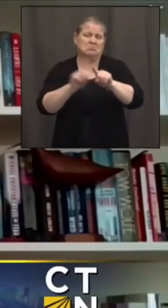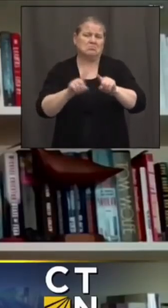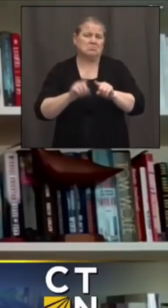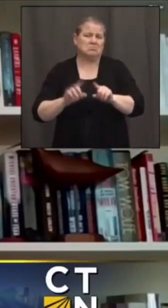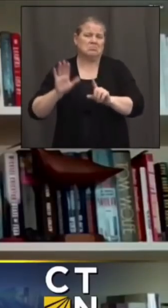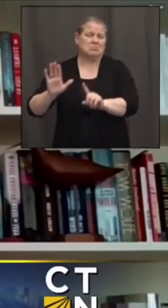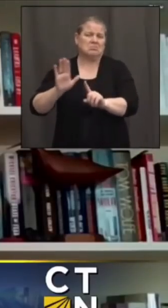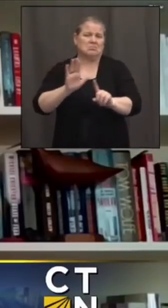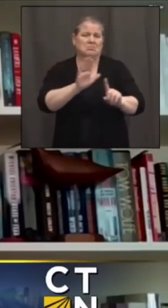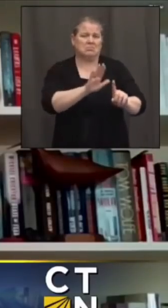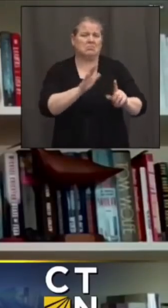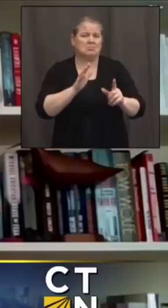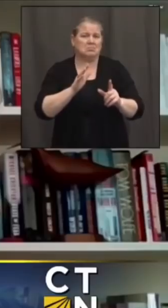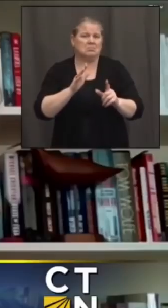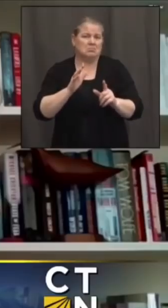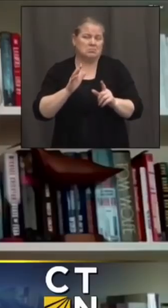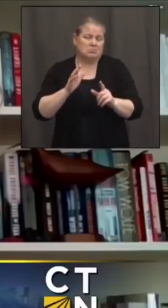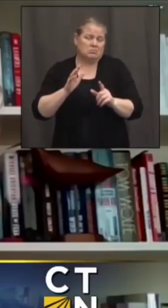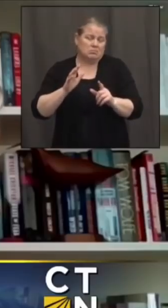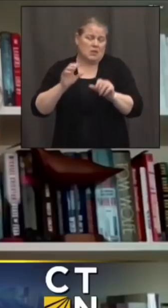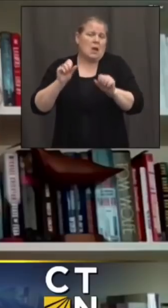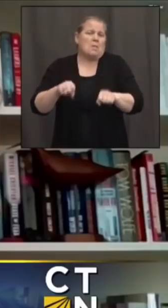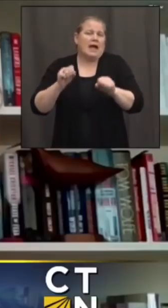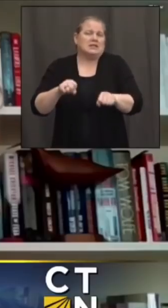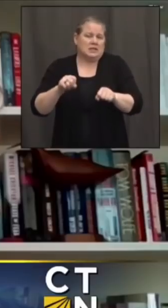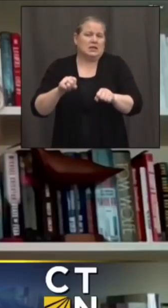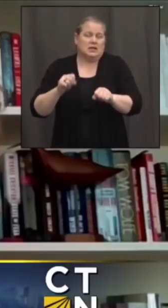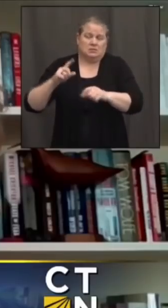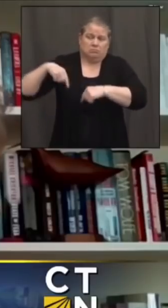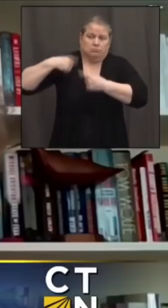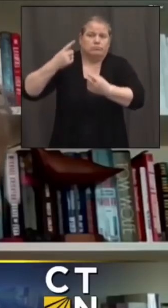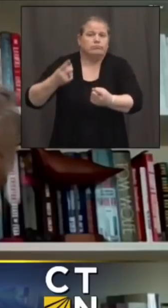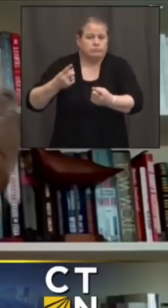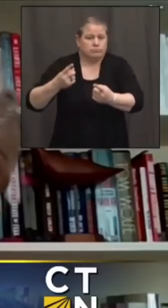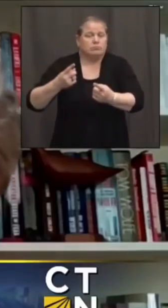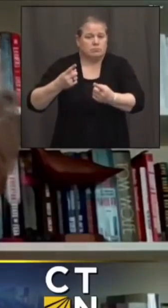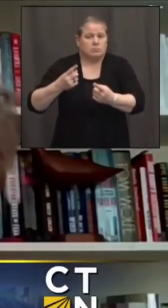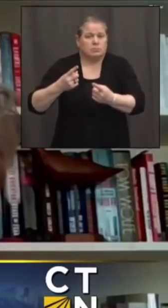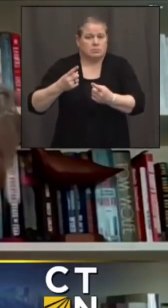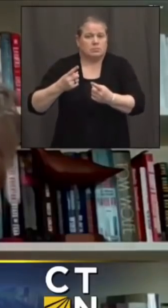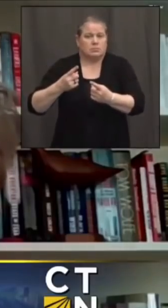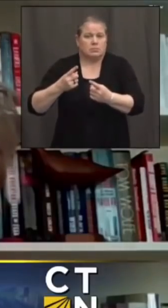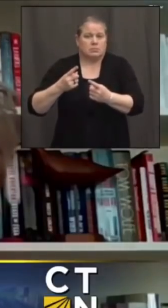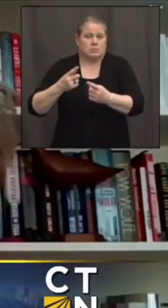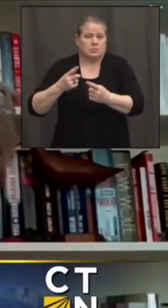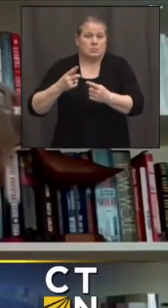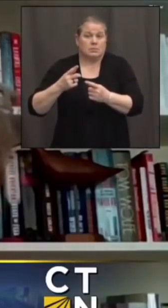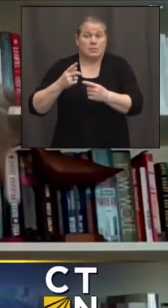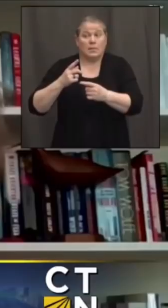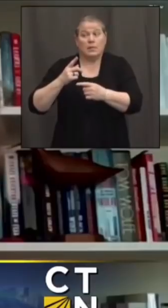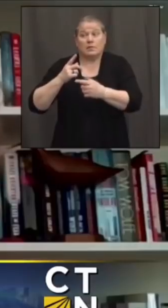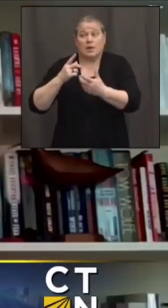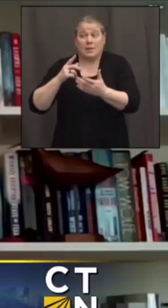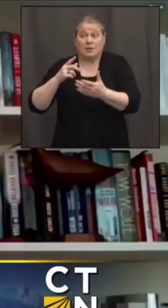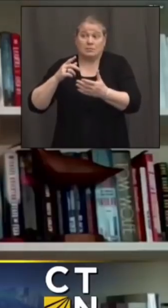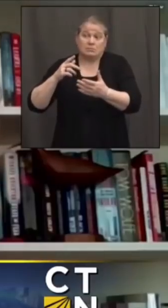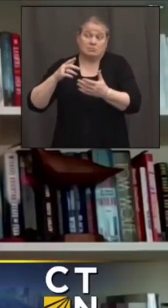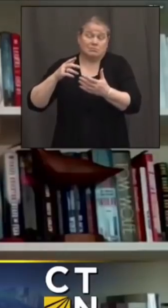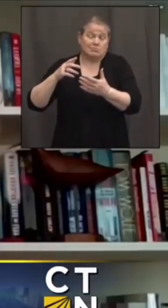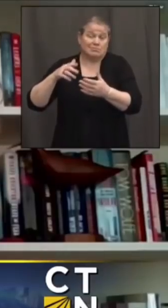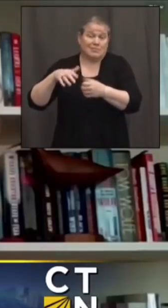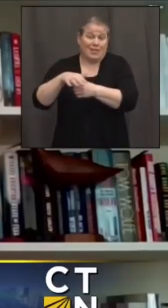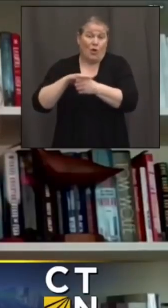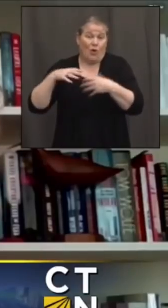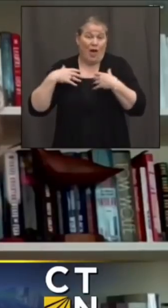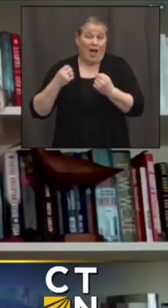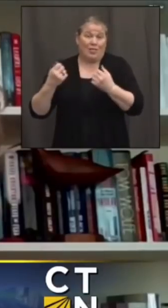their historical capacity and current capacity to do all of the other important things they do, like restaurant inspection